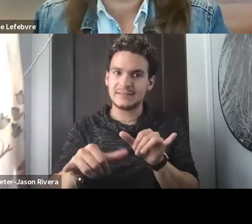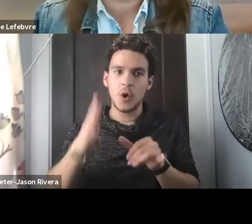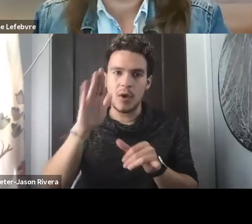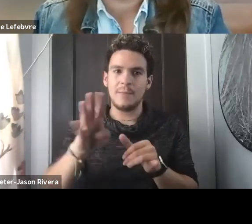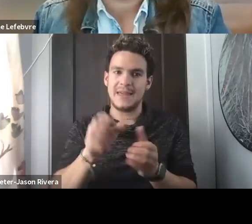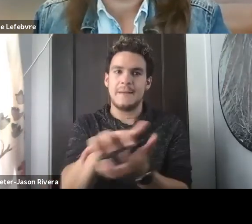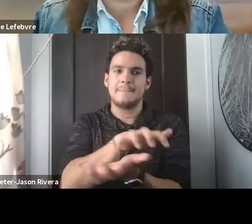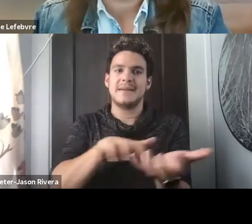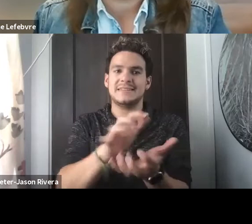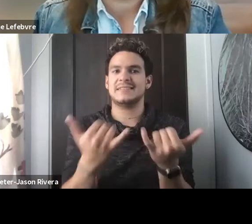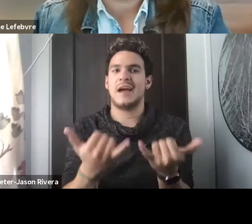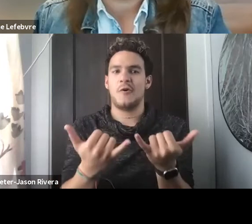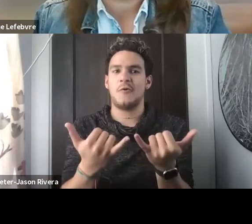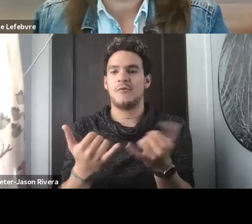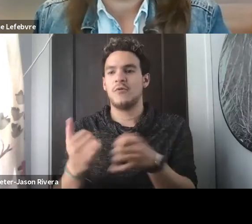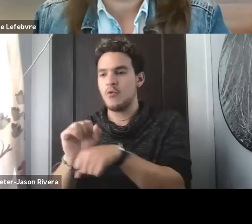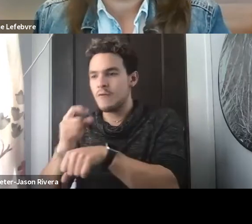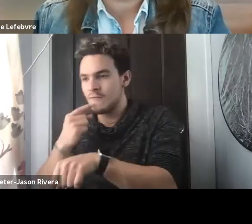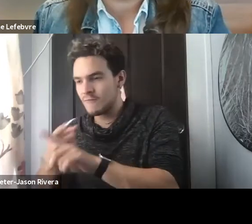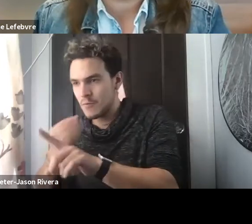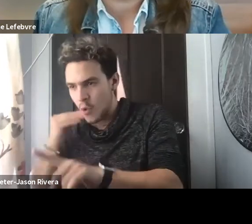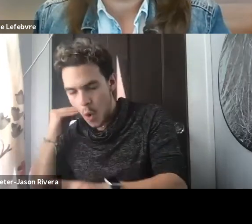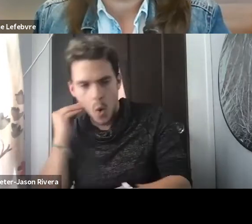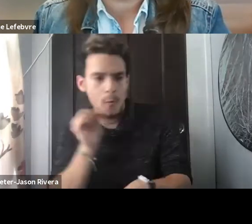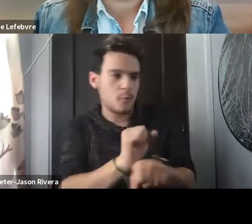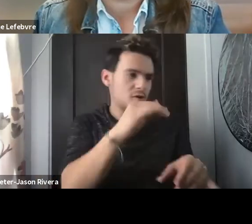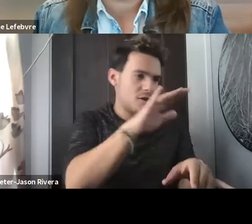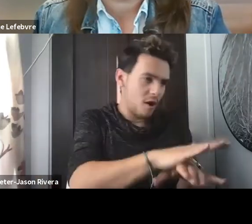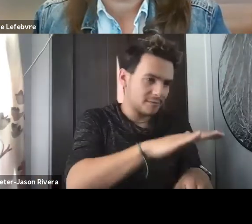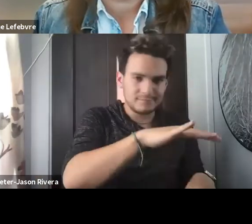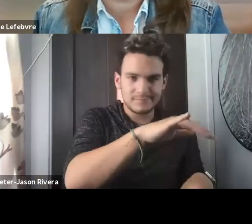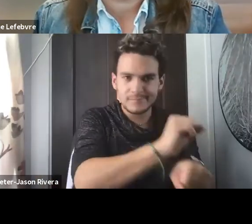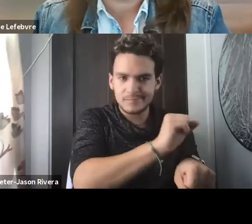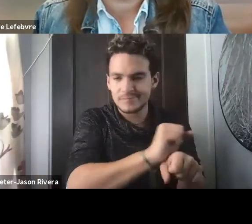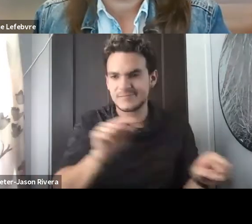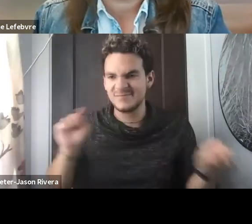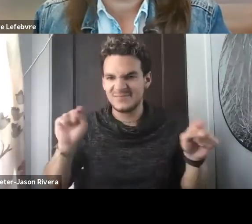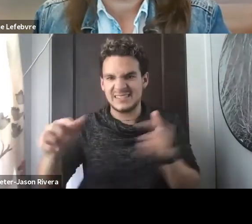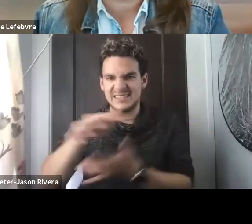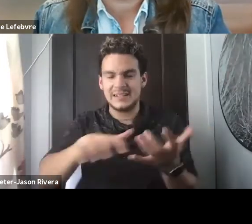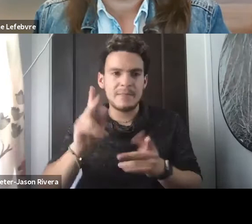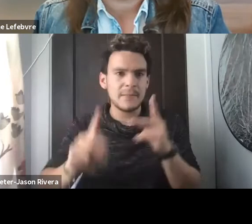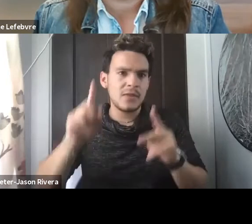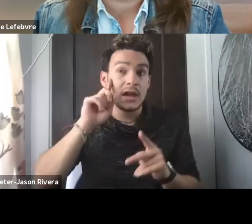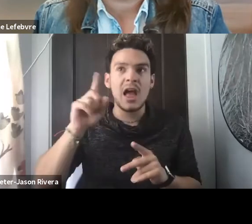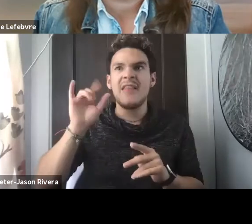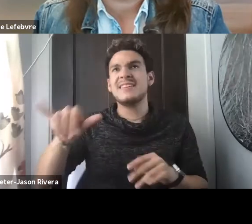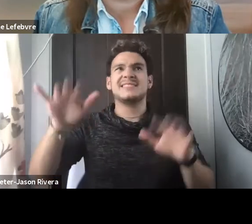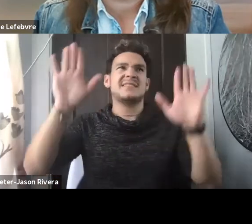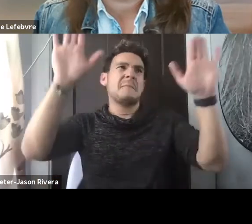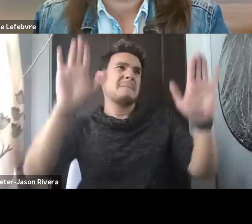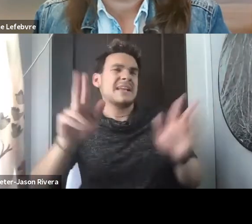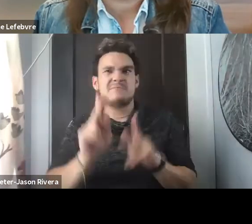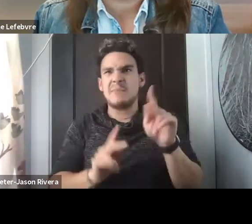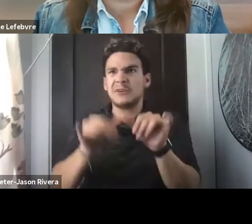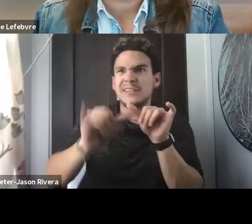mix. But where, initially everybody thought it was great, why haven't we been doing this, is everyone stays productive. You're starting to